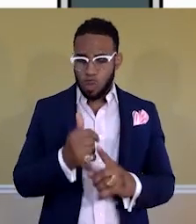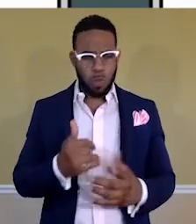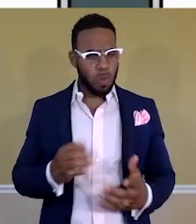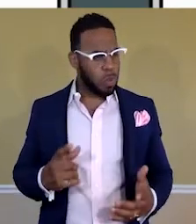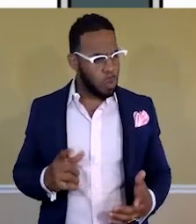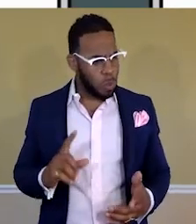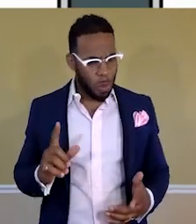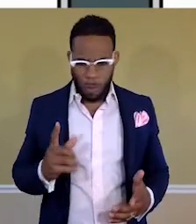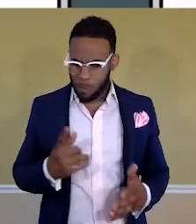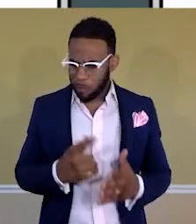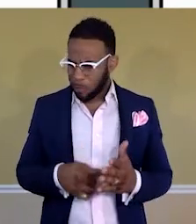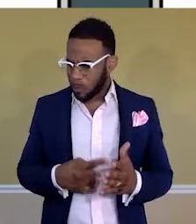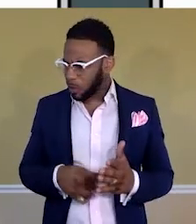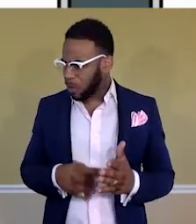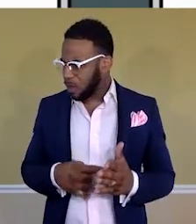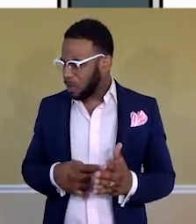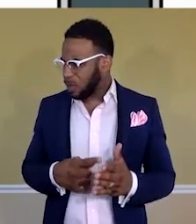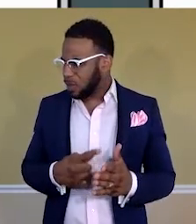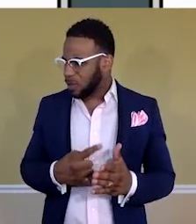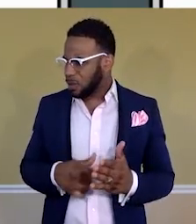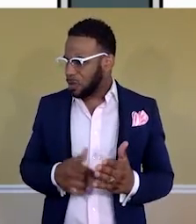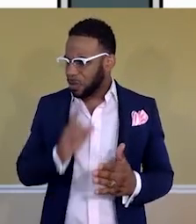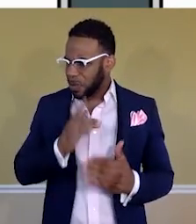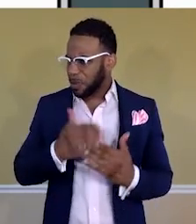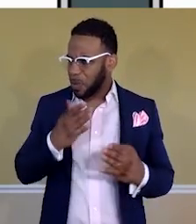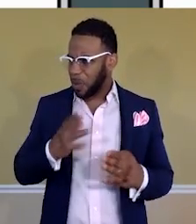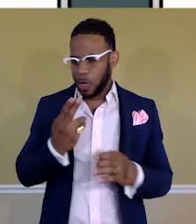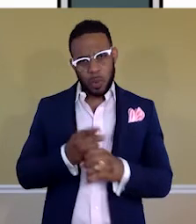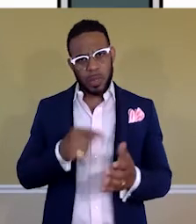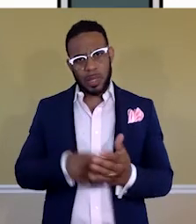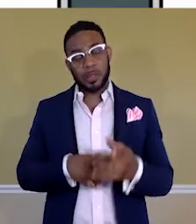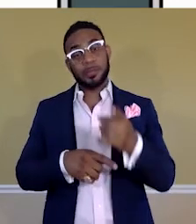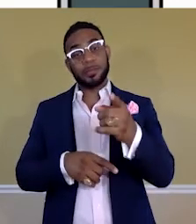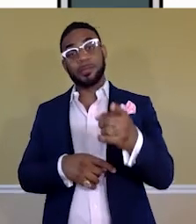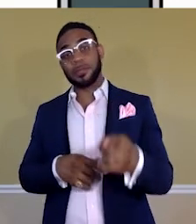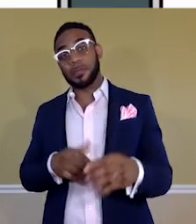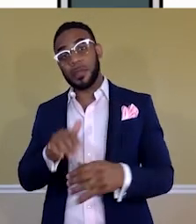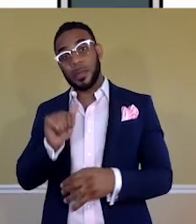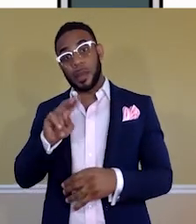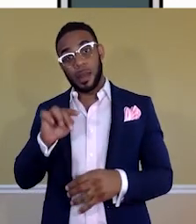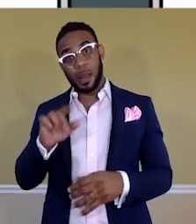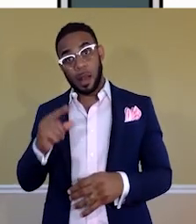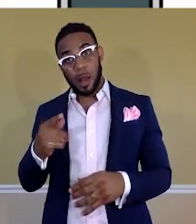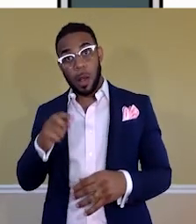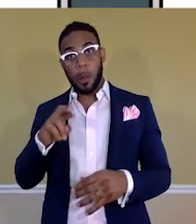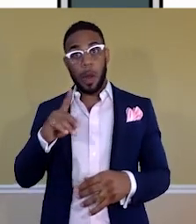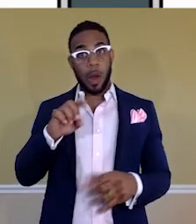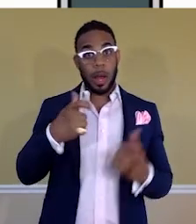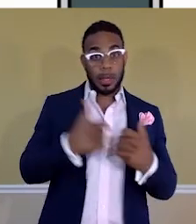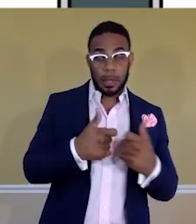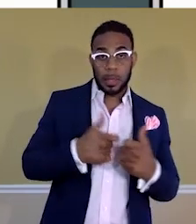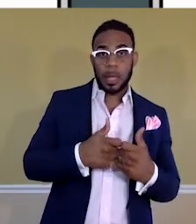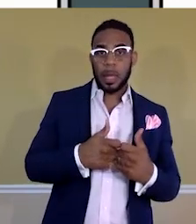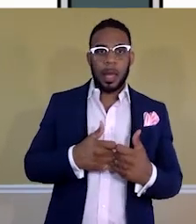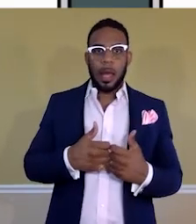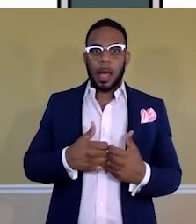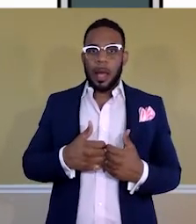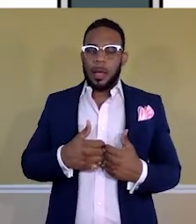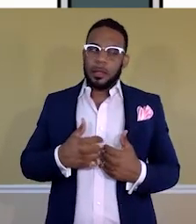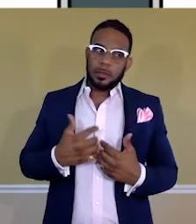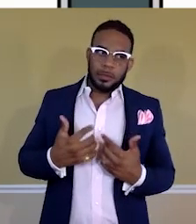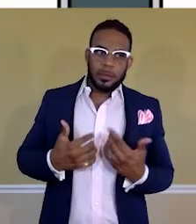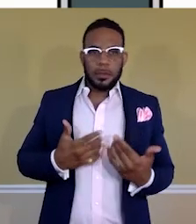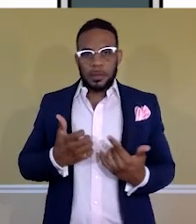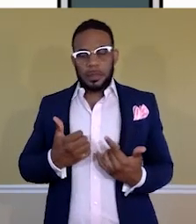well, what will be the best way to use this, analog or digital? I am kind of